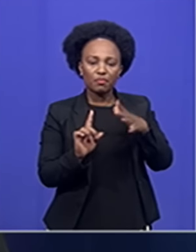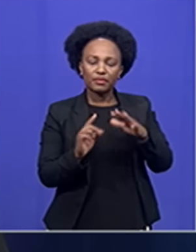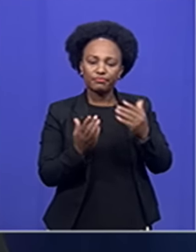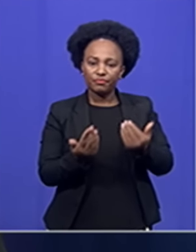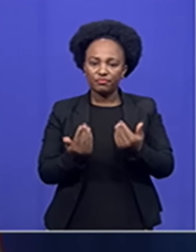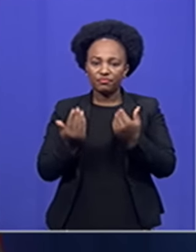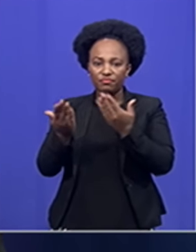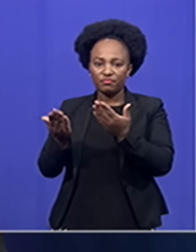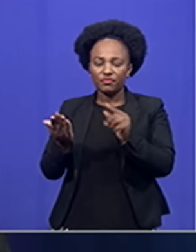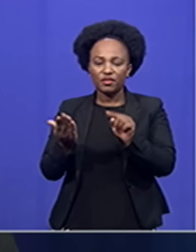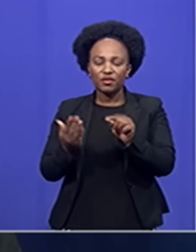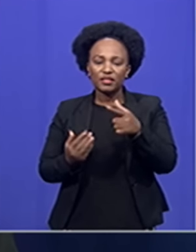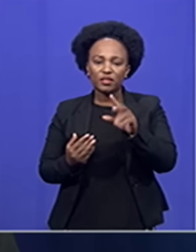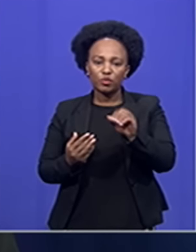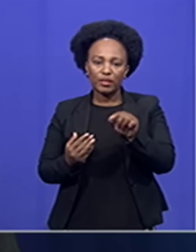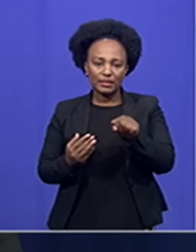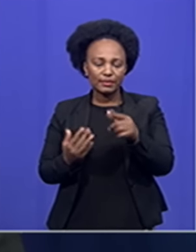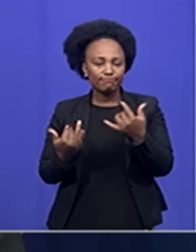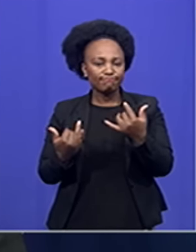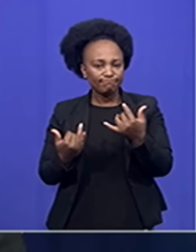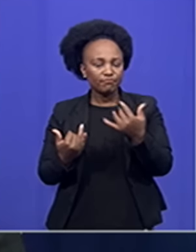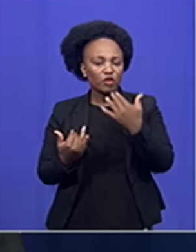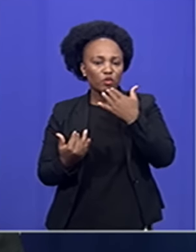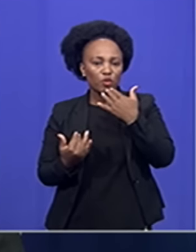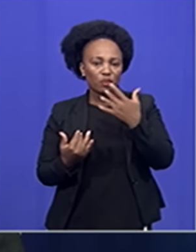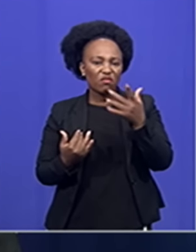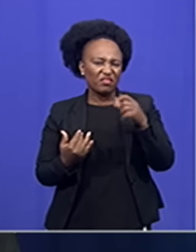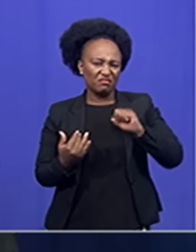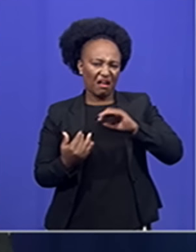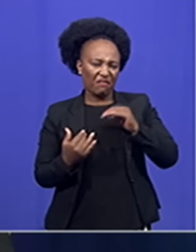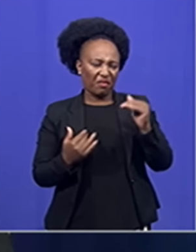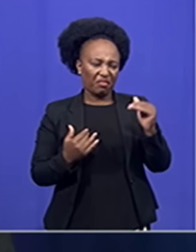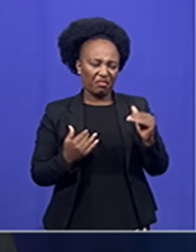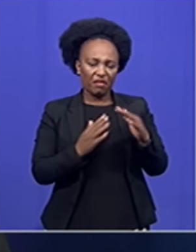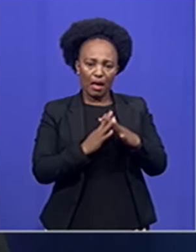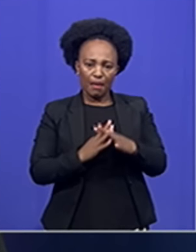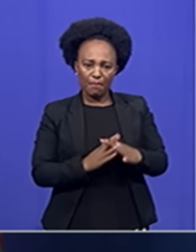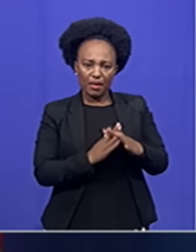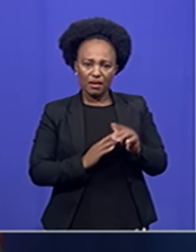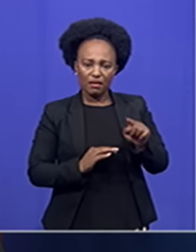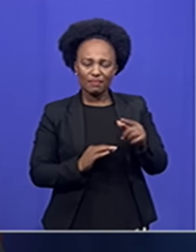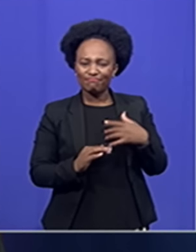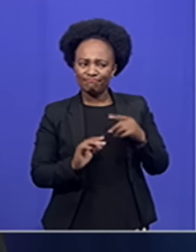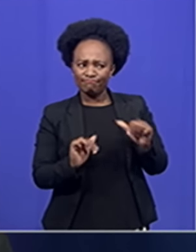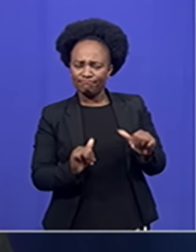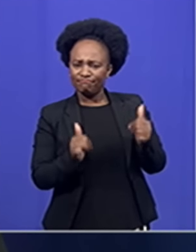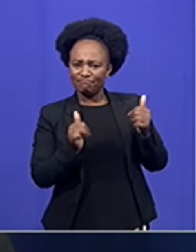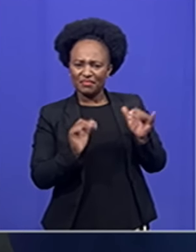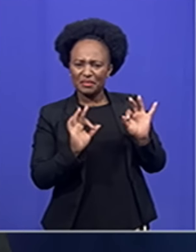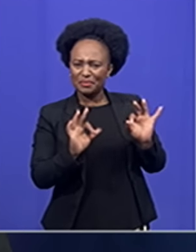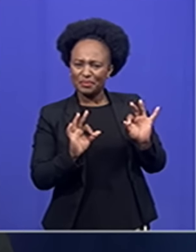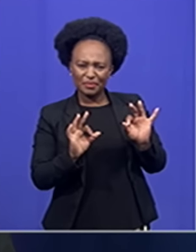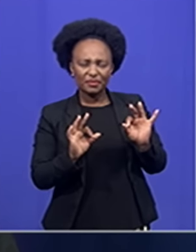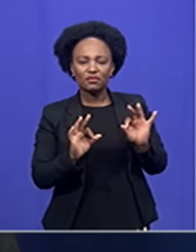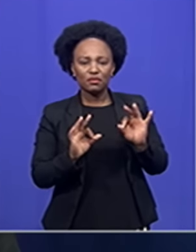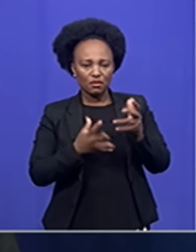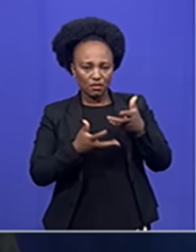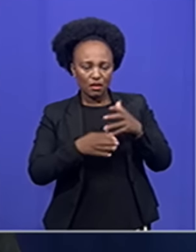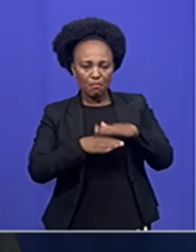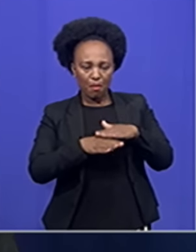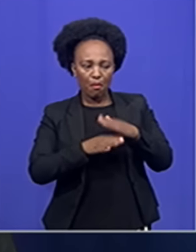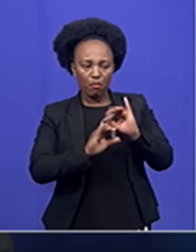bopresidente bja dinaga-maloko tša G20 go mohlankedi wa tlasana wa botseta bja naga ya US ga se tshepedišo ya maleba. Re tlo boledišana ka tšeo le